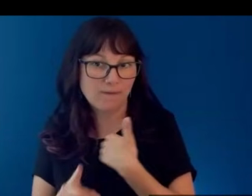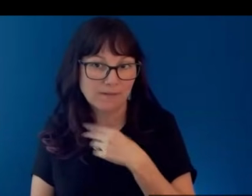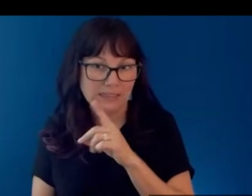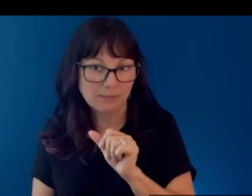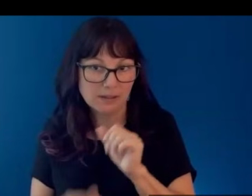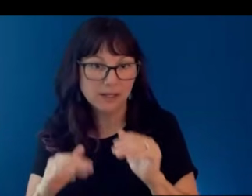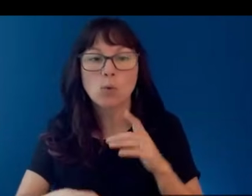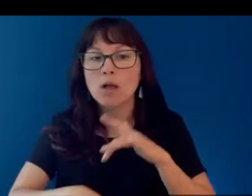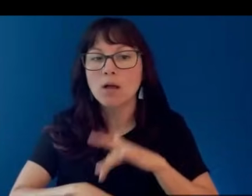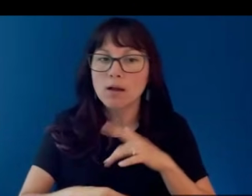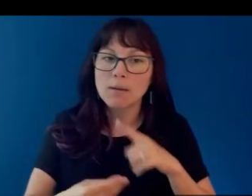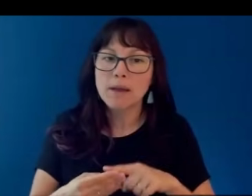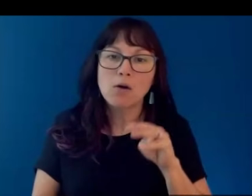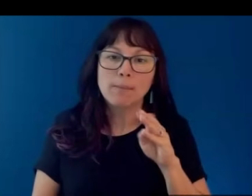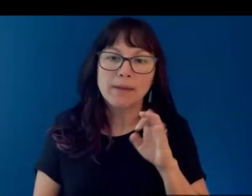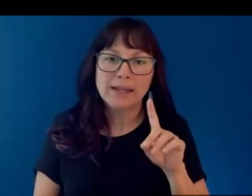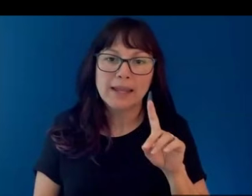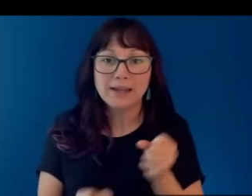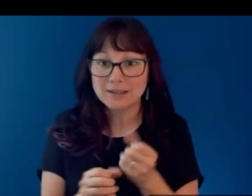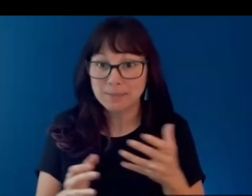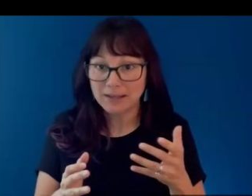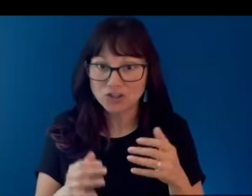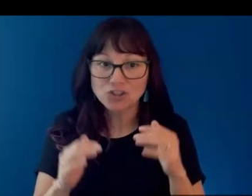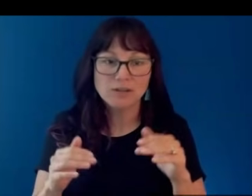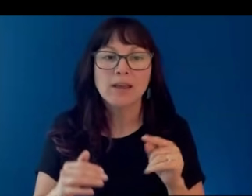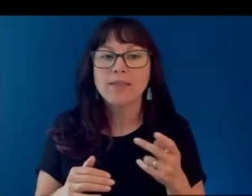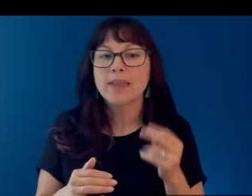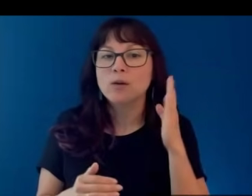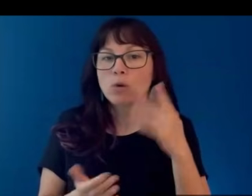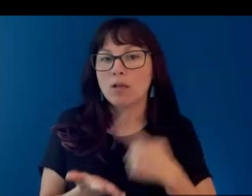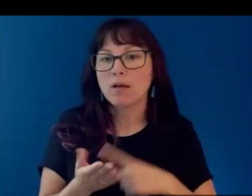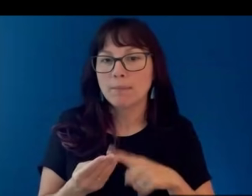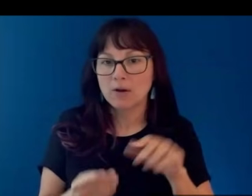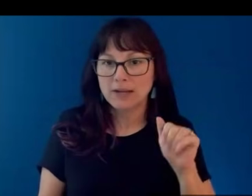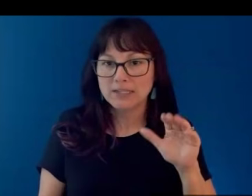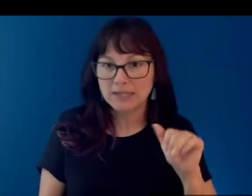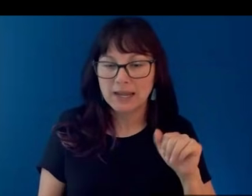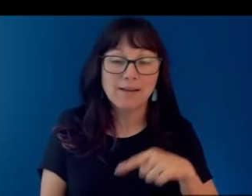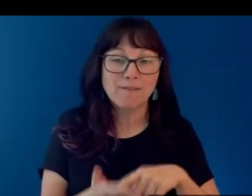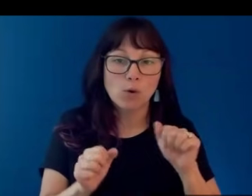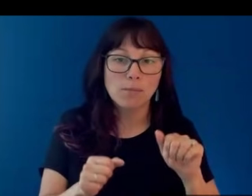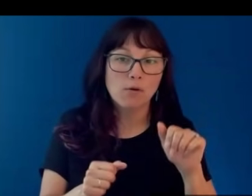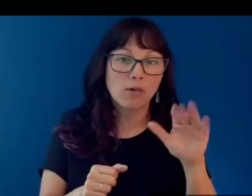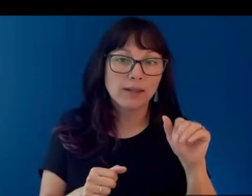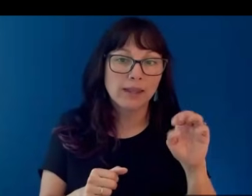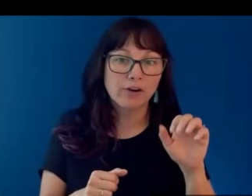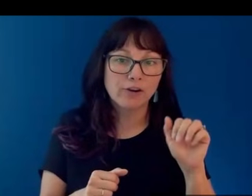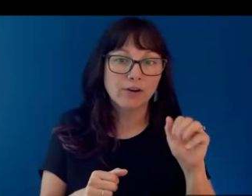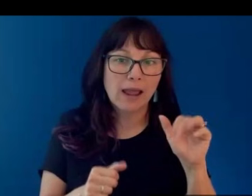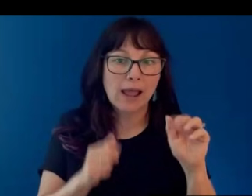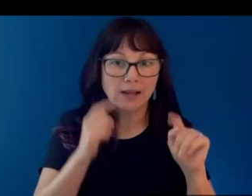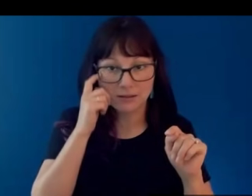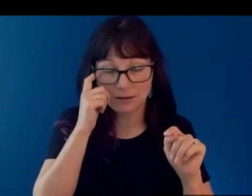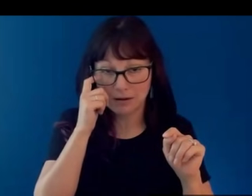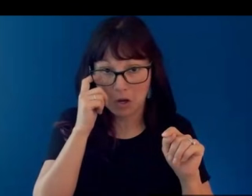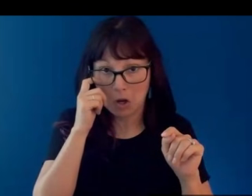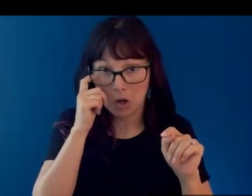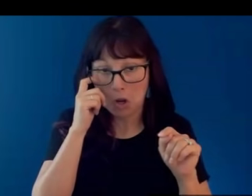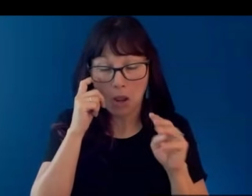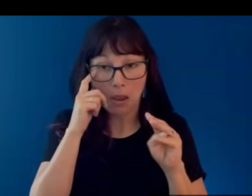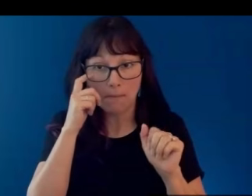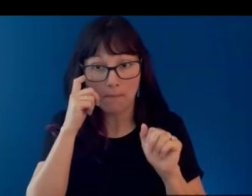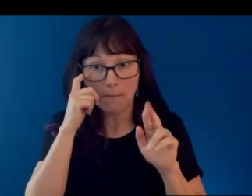He'll touch on Medicaid expansion, and we'll talk about the Affordable Care Act, or the ACA marketplace. All